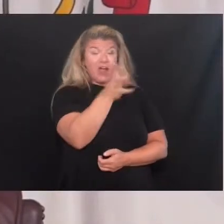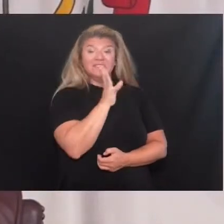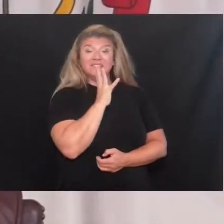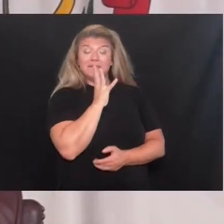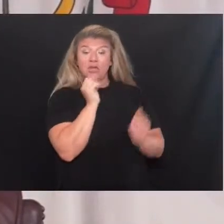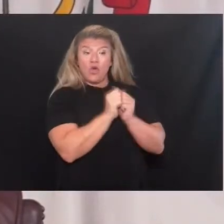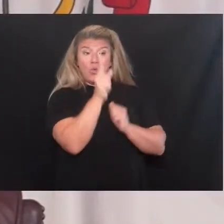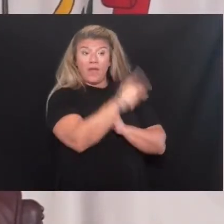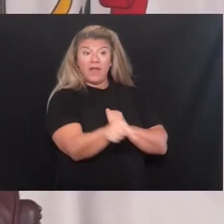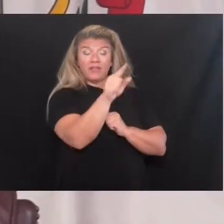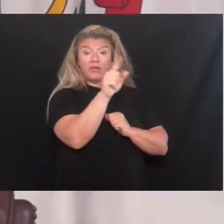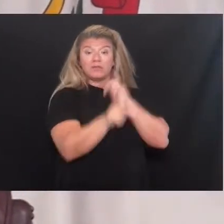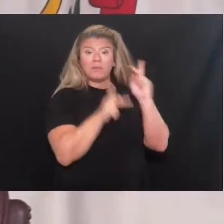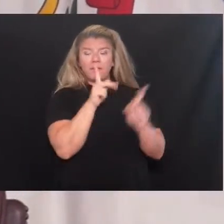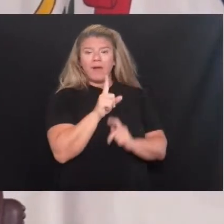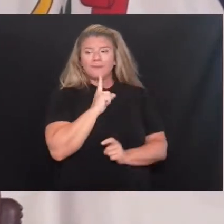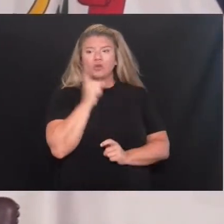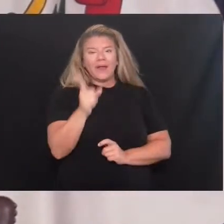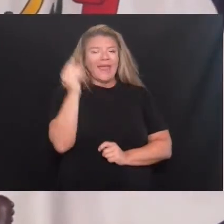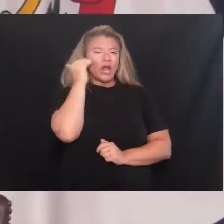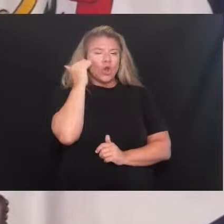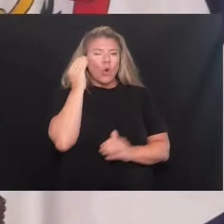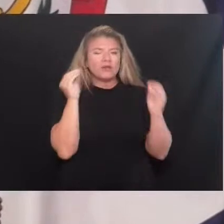he's speaking on more specifics, but